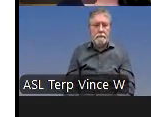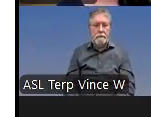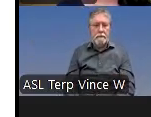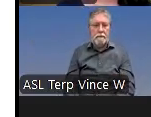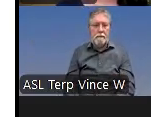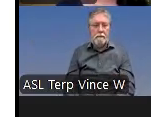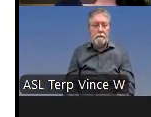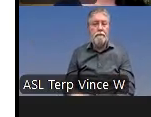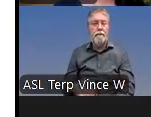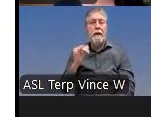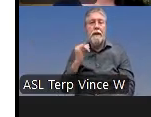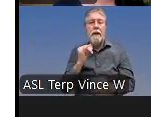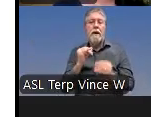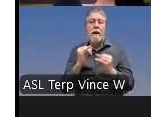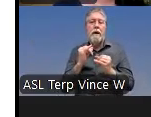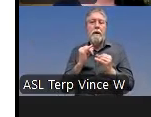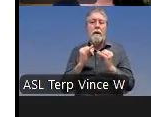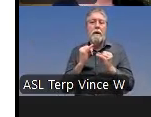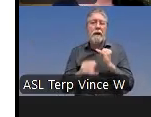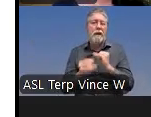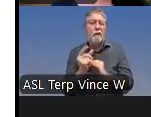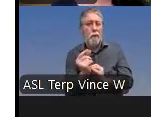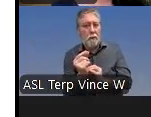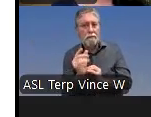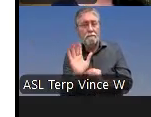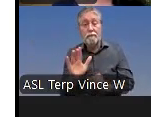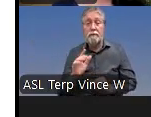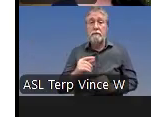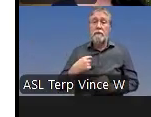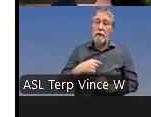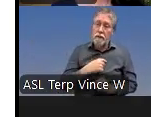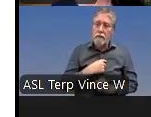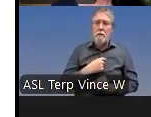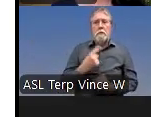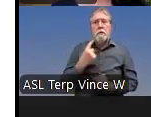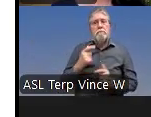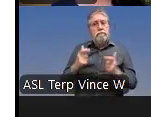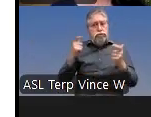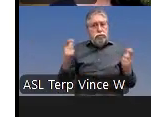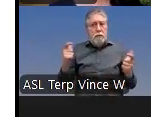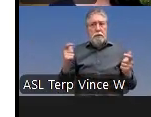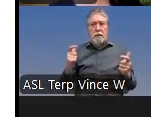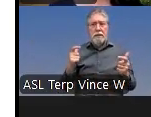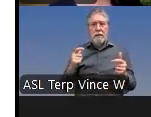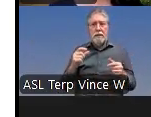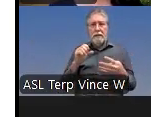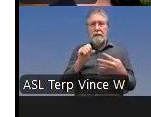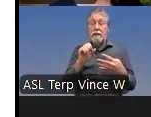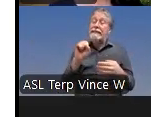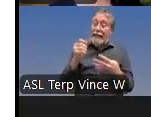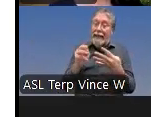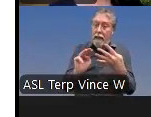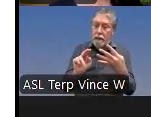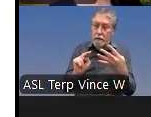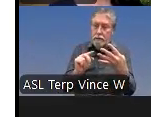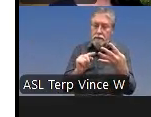And I guess lastly, we are one of the largest contributors. We being SCAN is one of the largest contributors